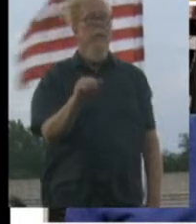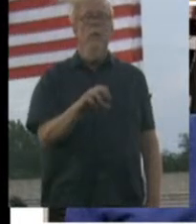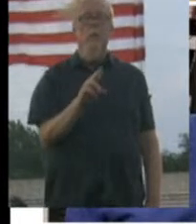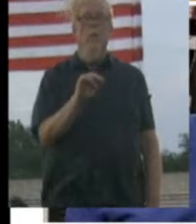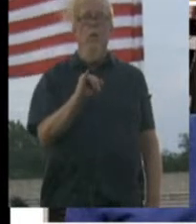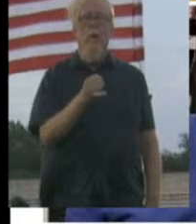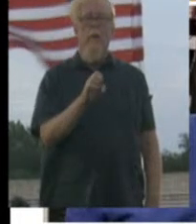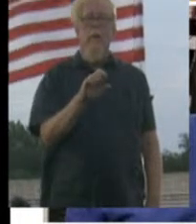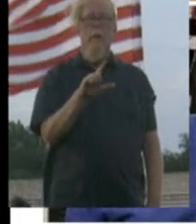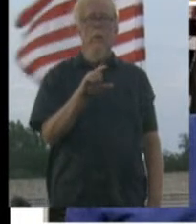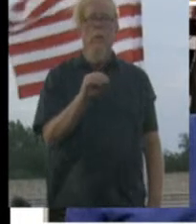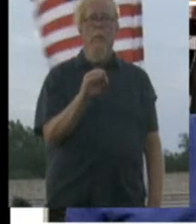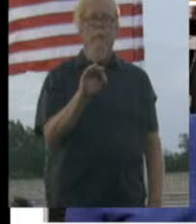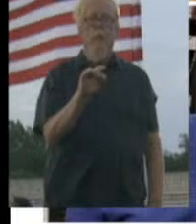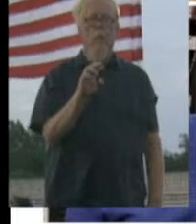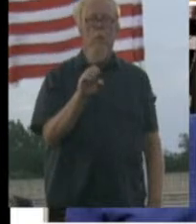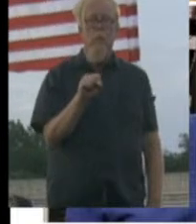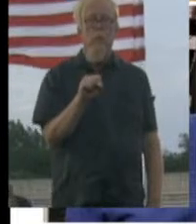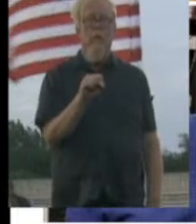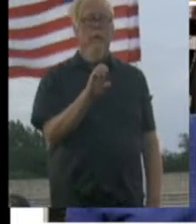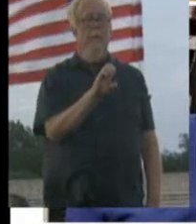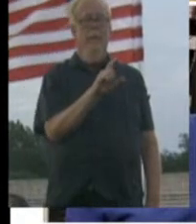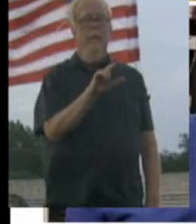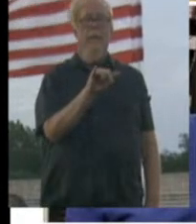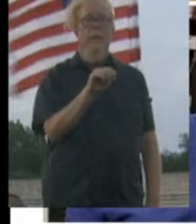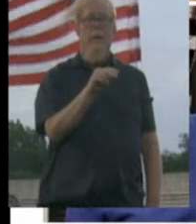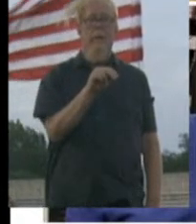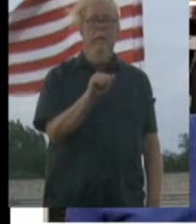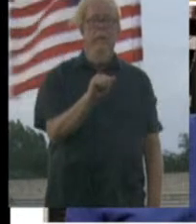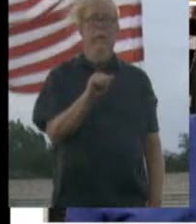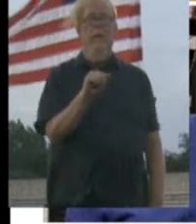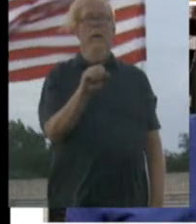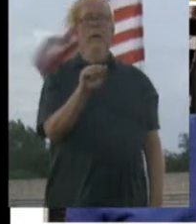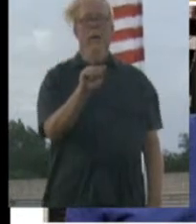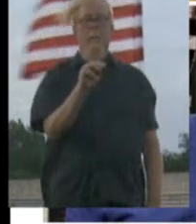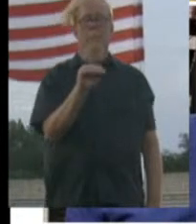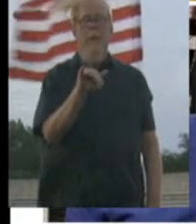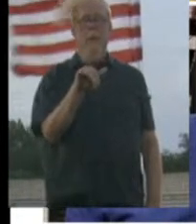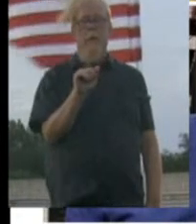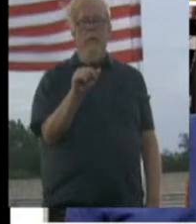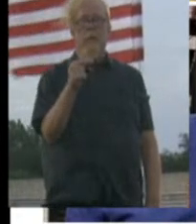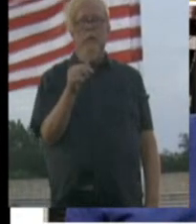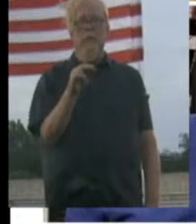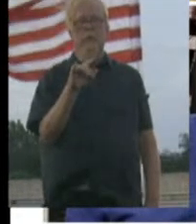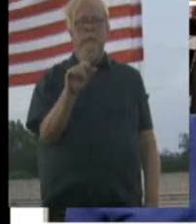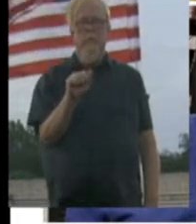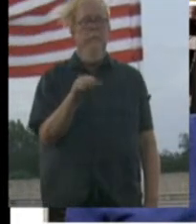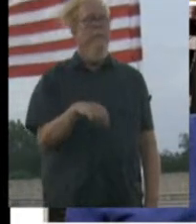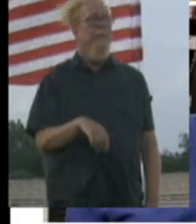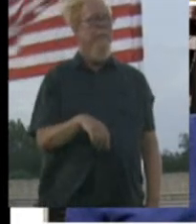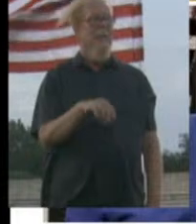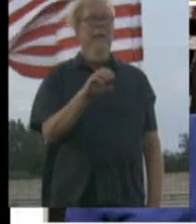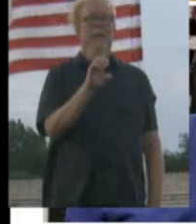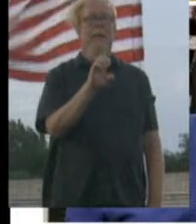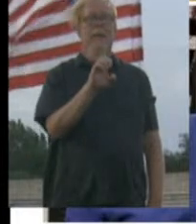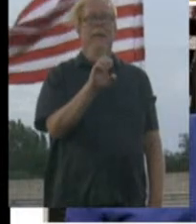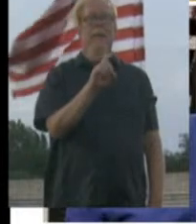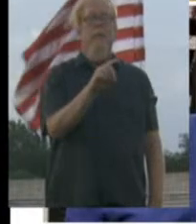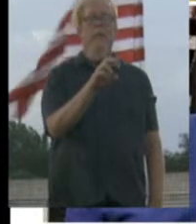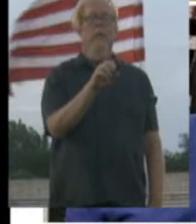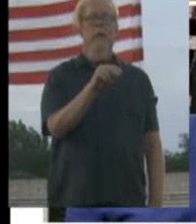Rogelio Torres, Eliana Eli Amaya Garcia, Eliana A.